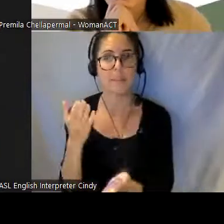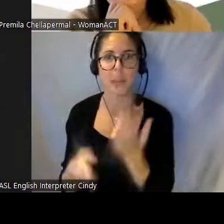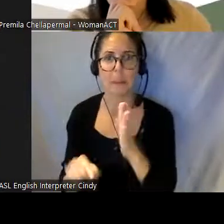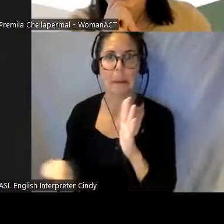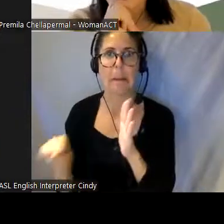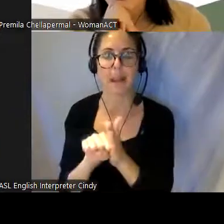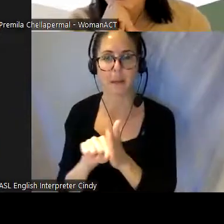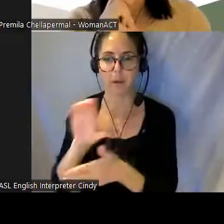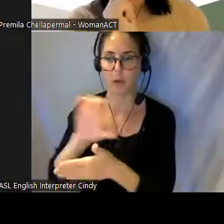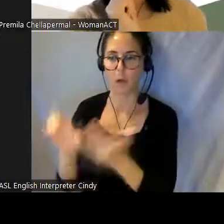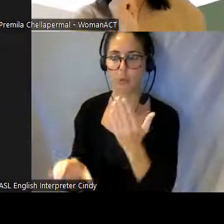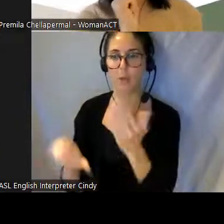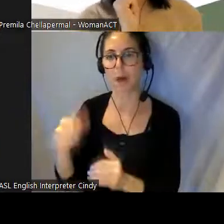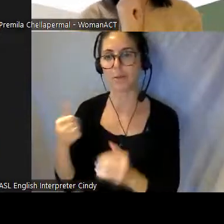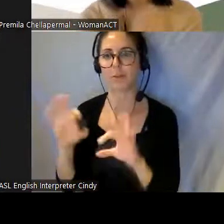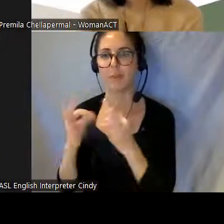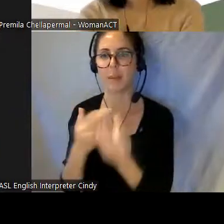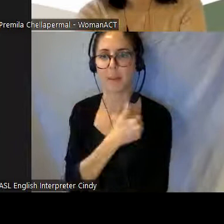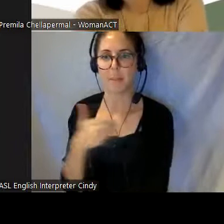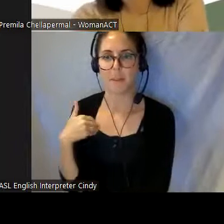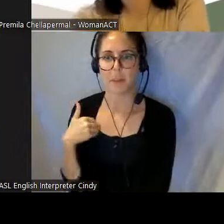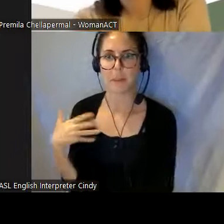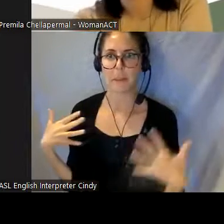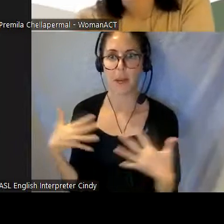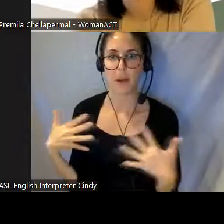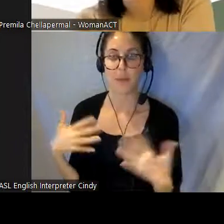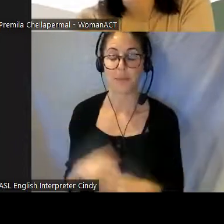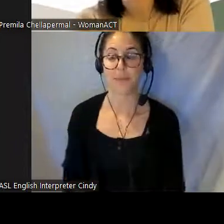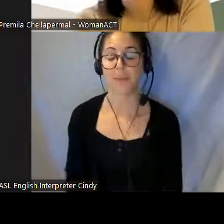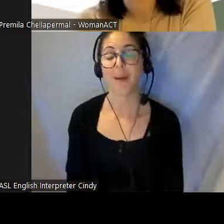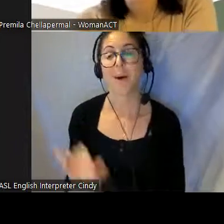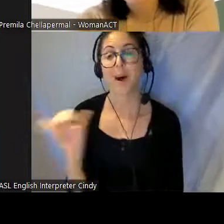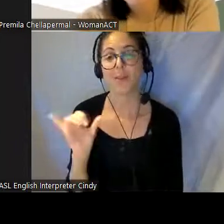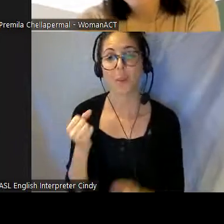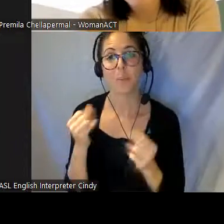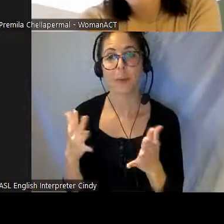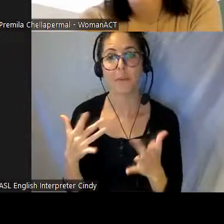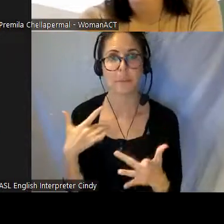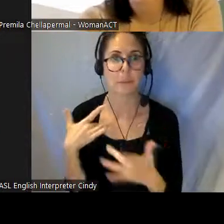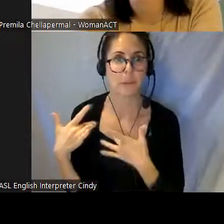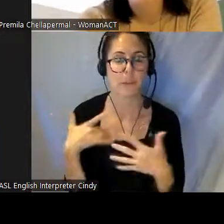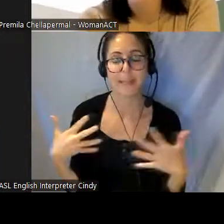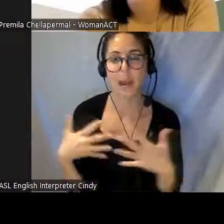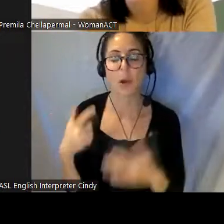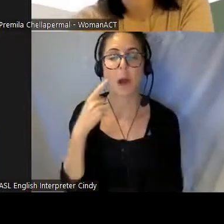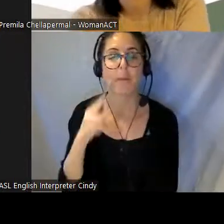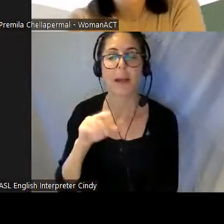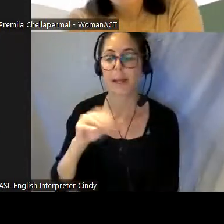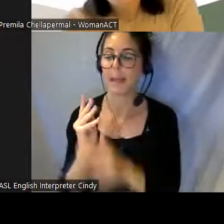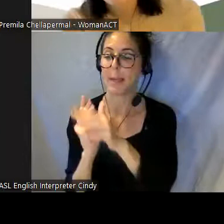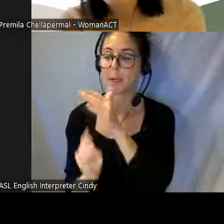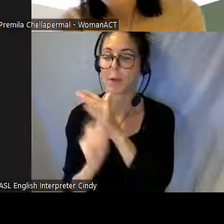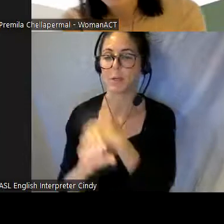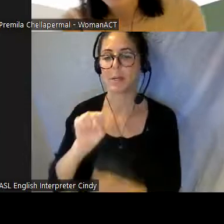consequences to their family members. A lot of them also mentioned fears for their immigration status. So they feared either because of